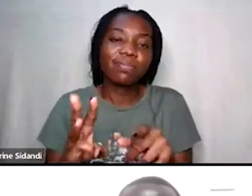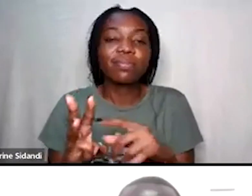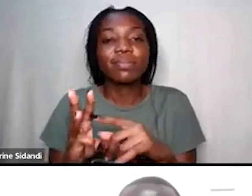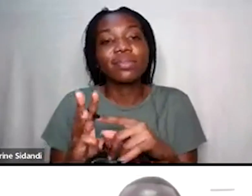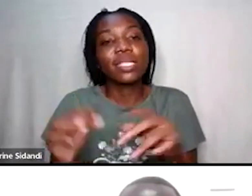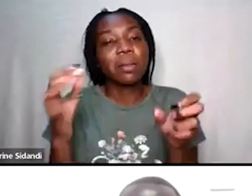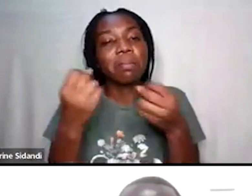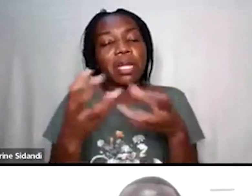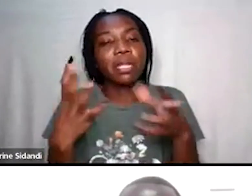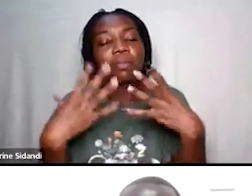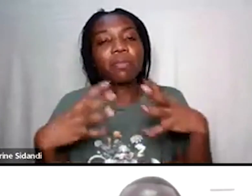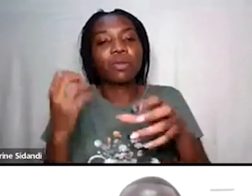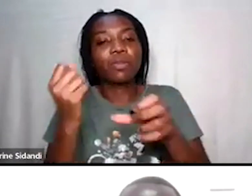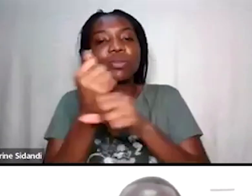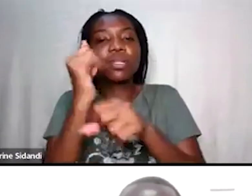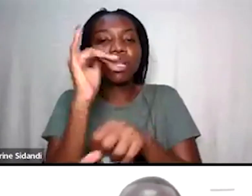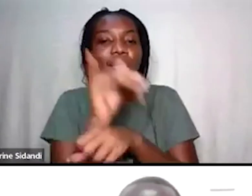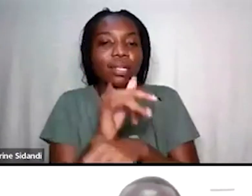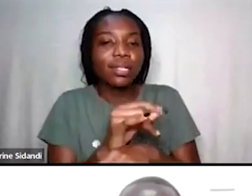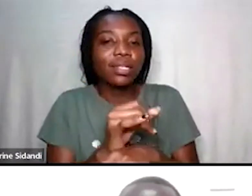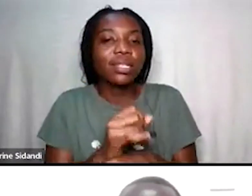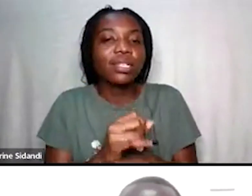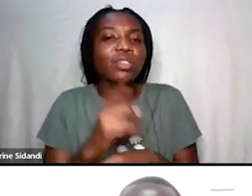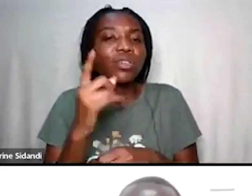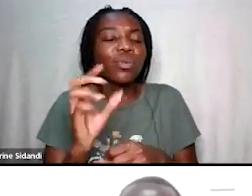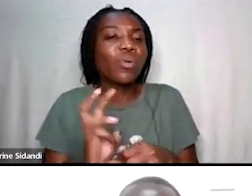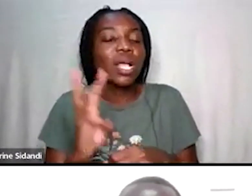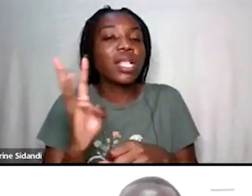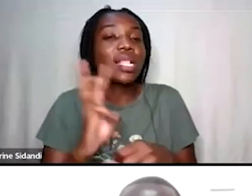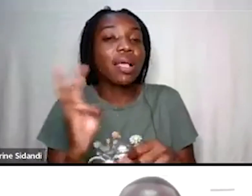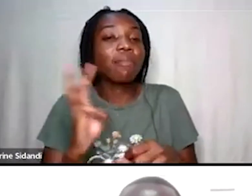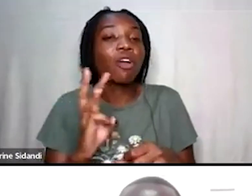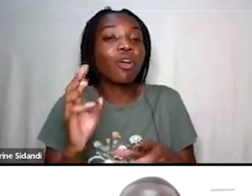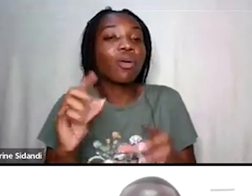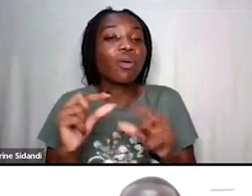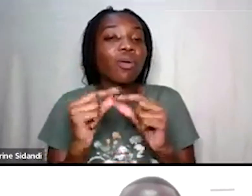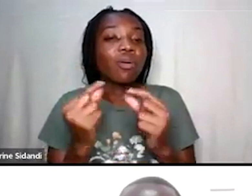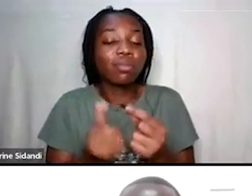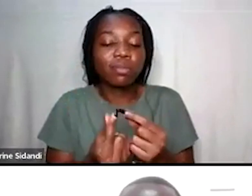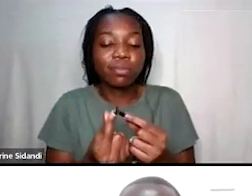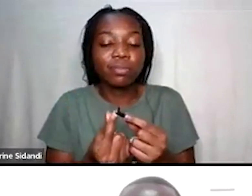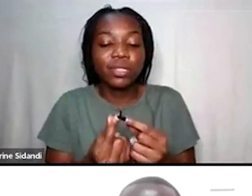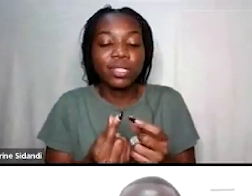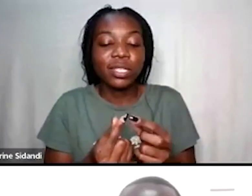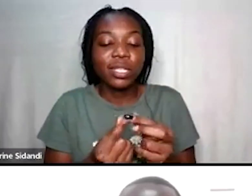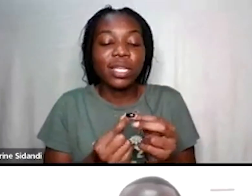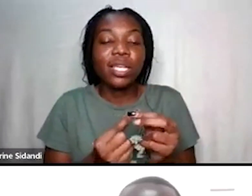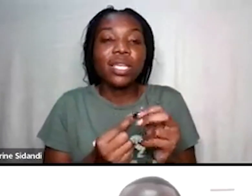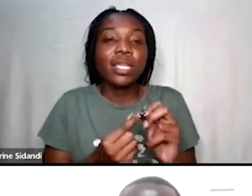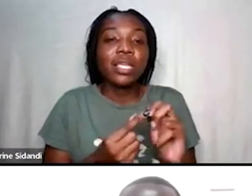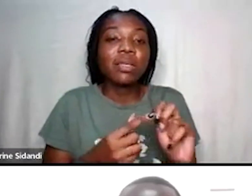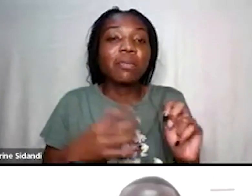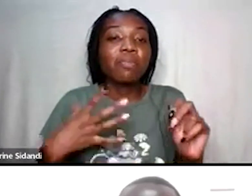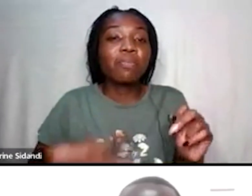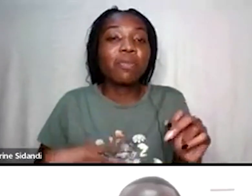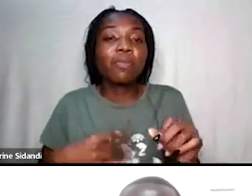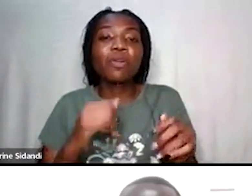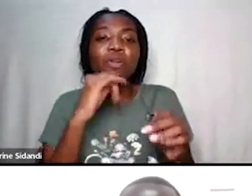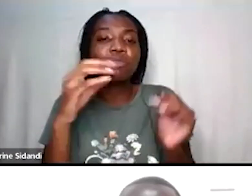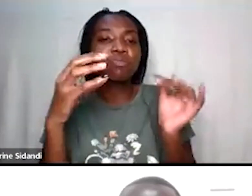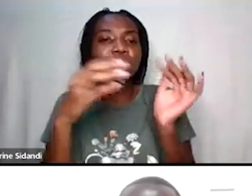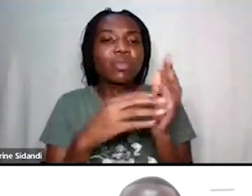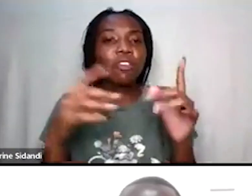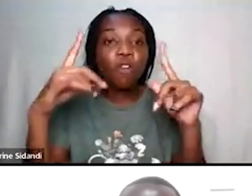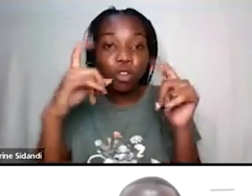way, have you ever been in a WhatsApp group? You don't know, these people don't even put their images.